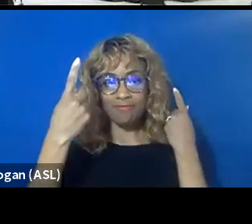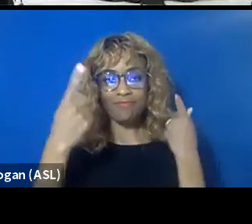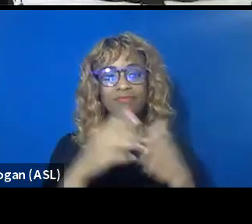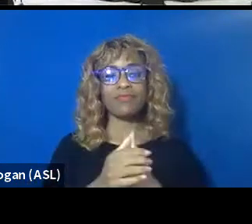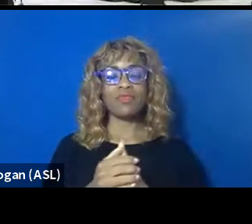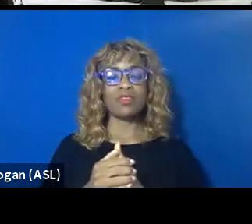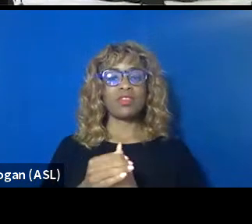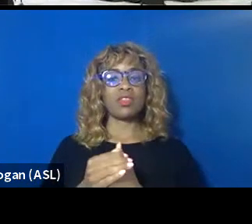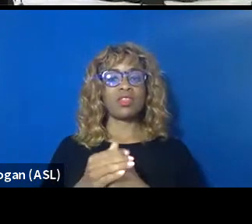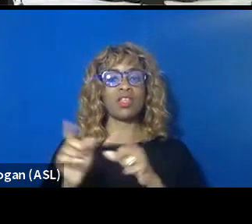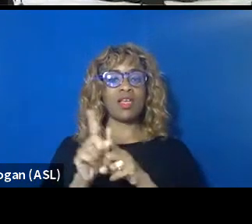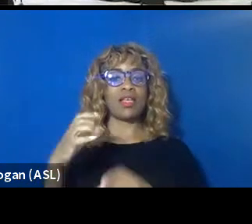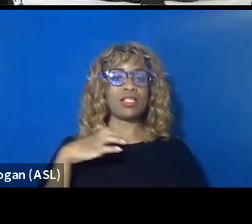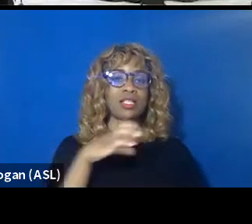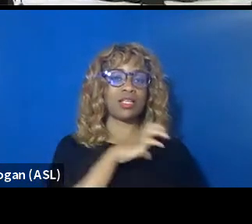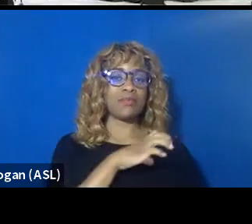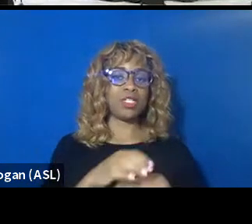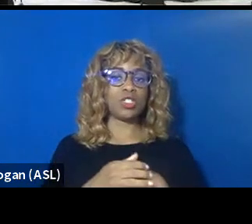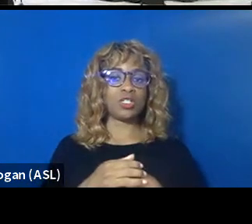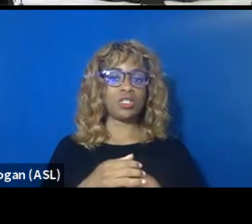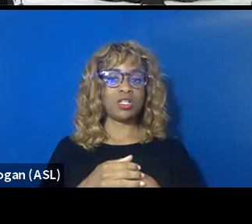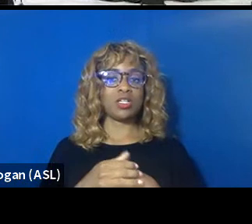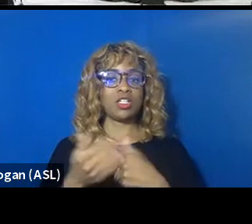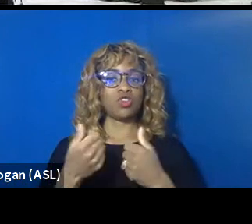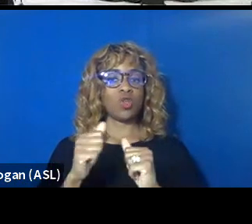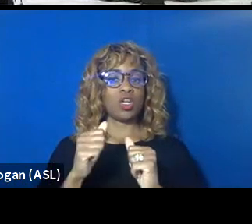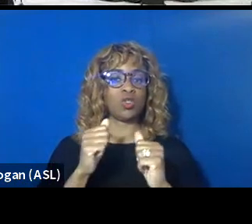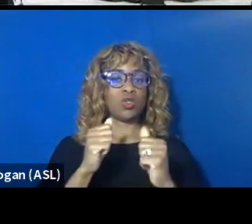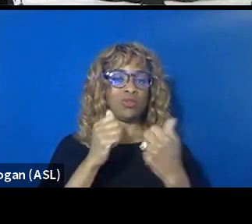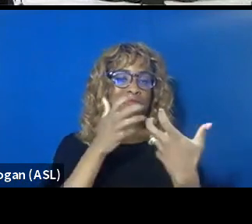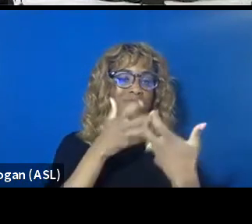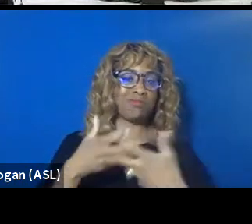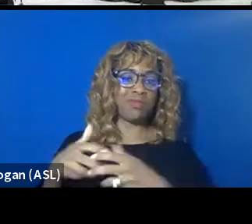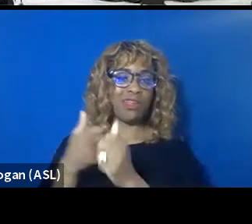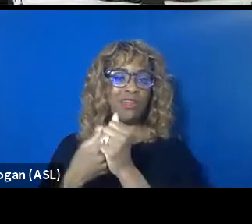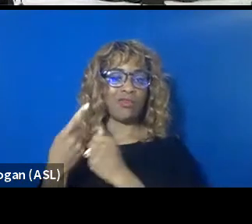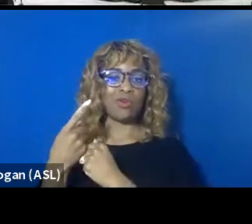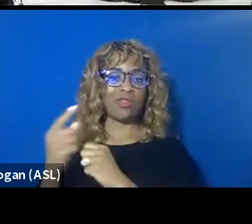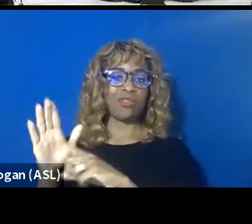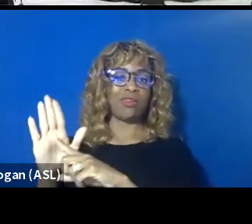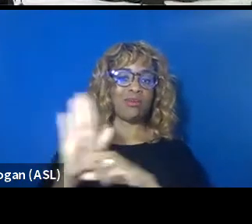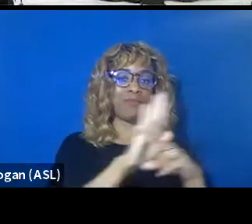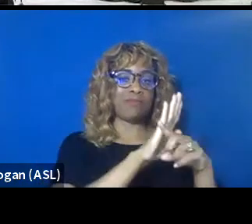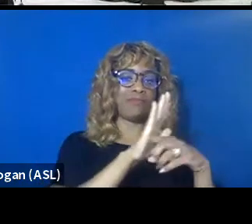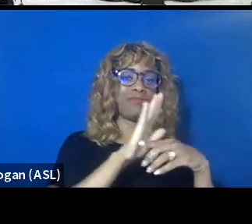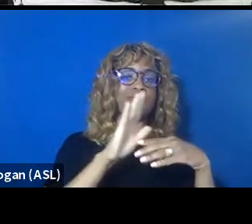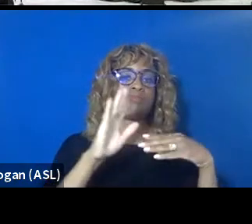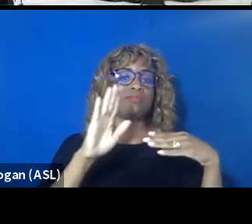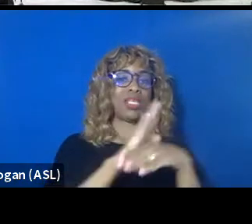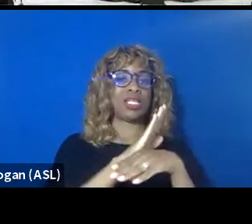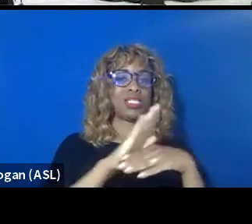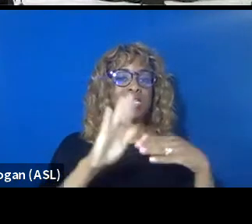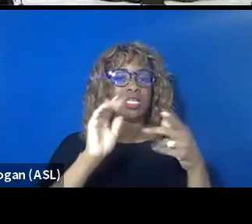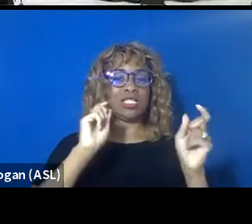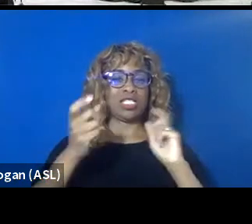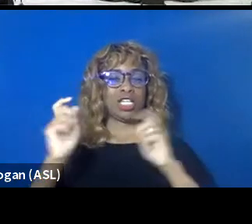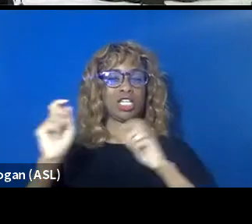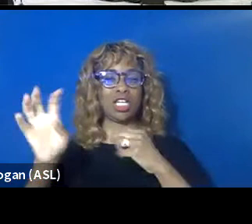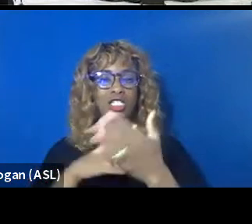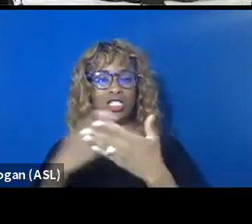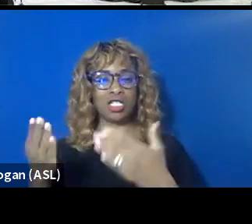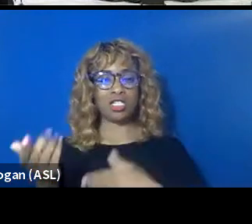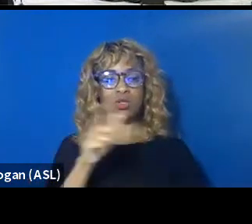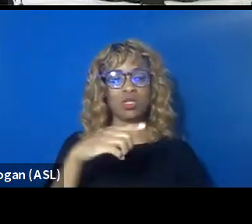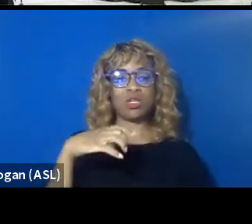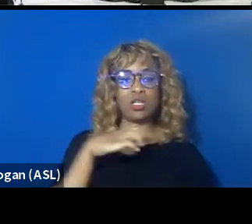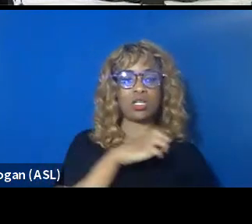a commission and trying to accommodate everyone's busy and ever-changing schedule. So Commissioner Clark. Yeah, I'd